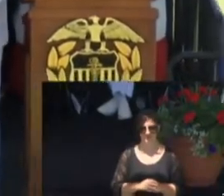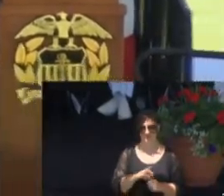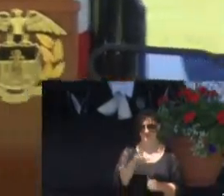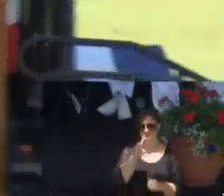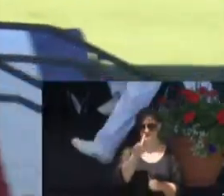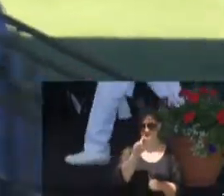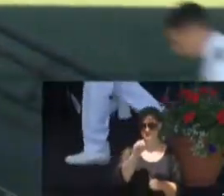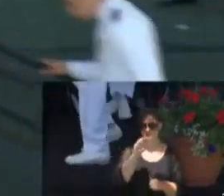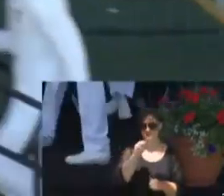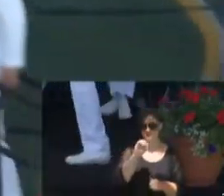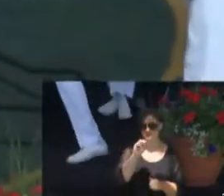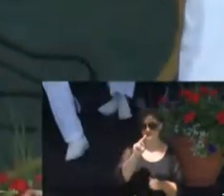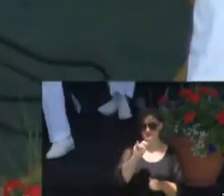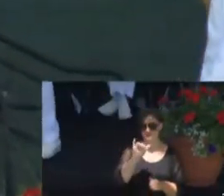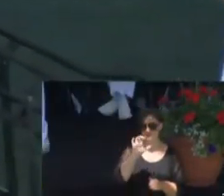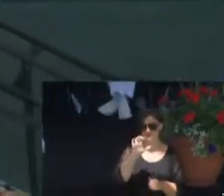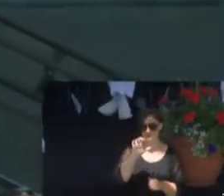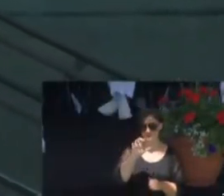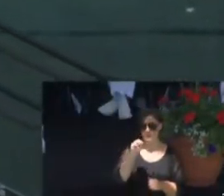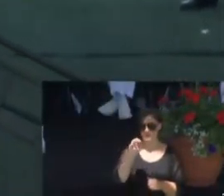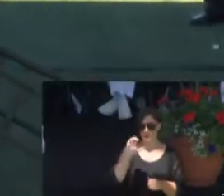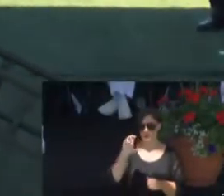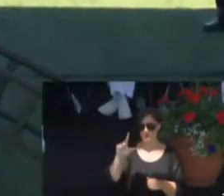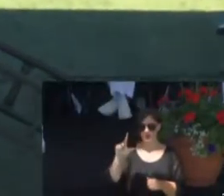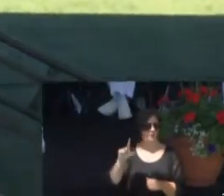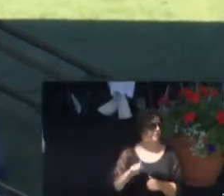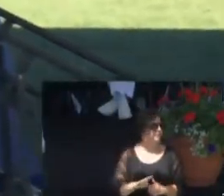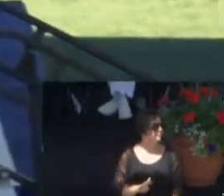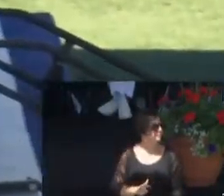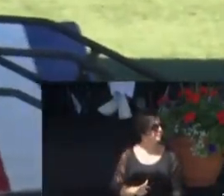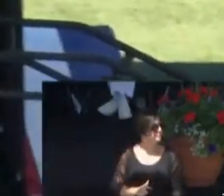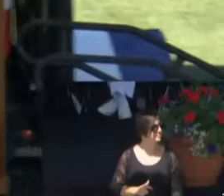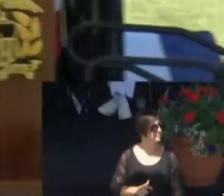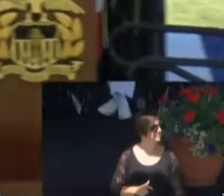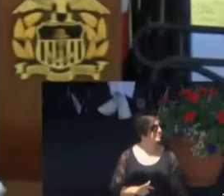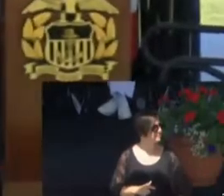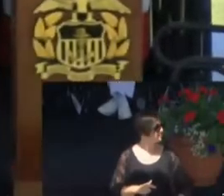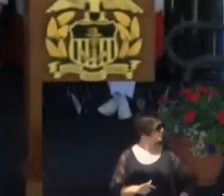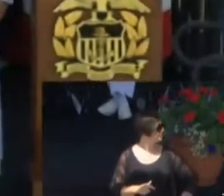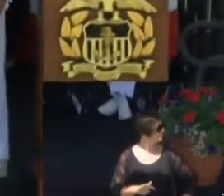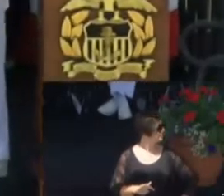Dominic Dean DeGiorgi, magna cum laude.